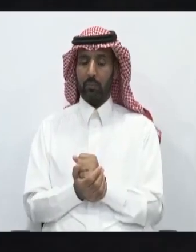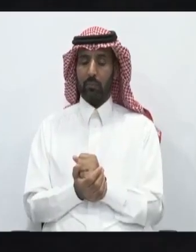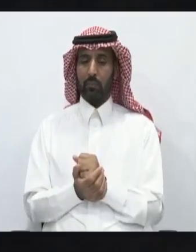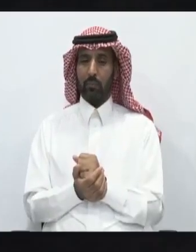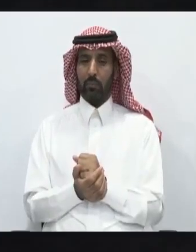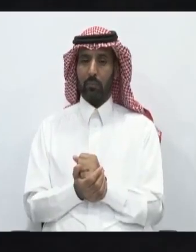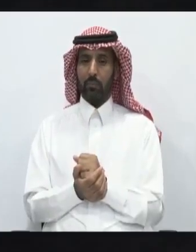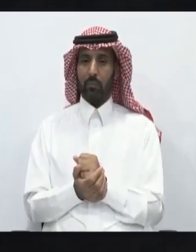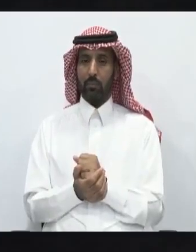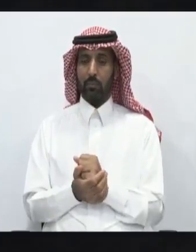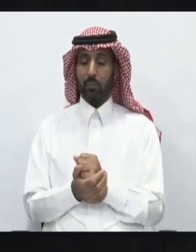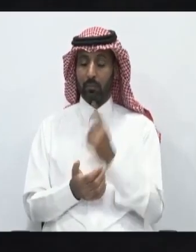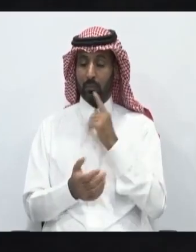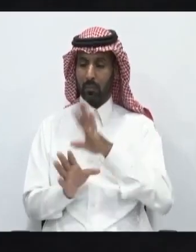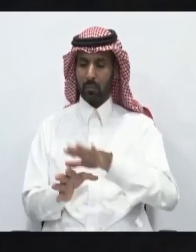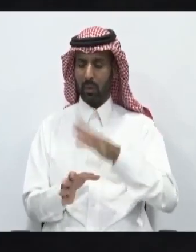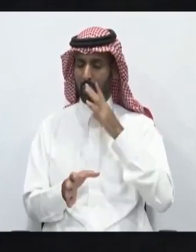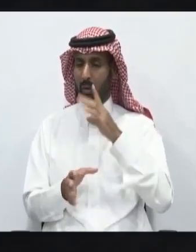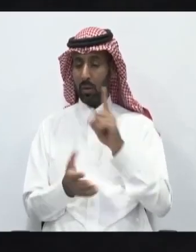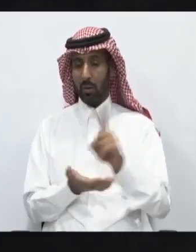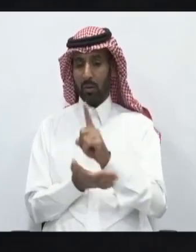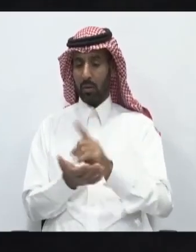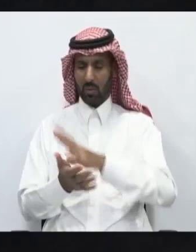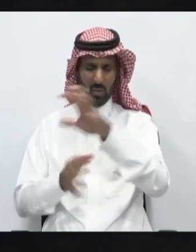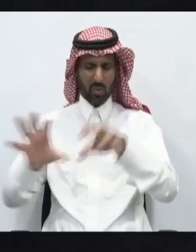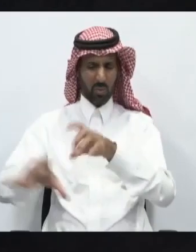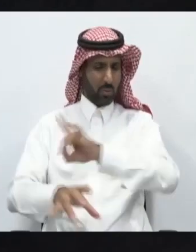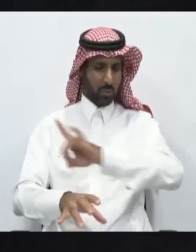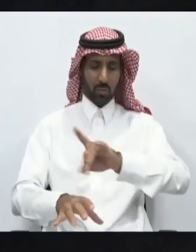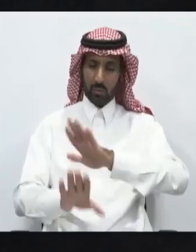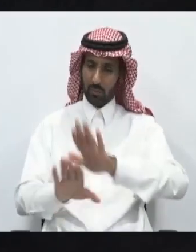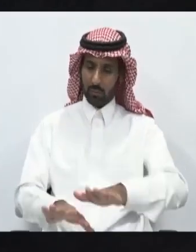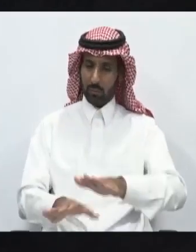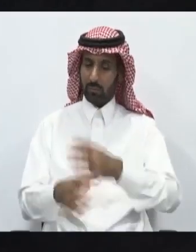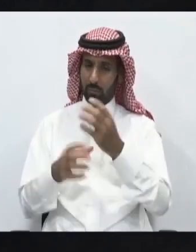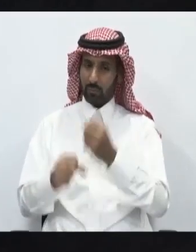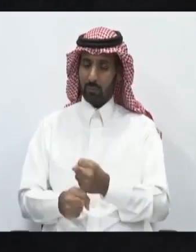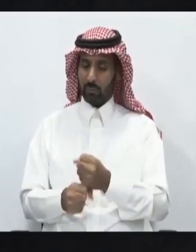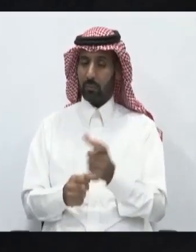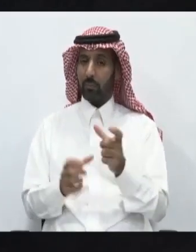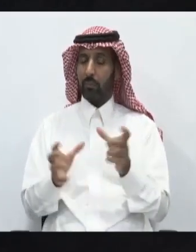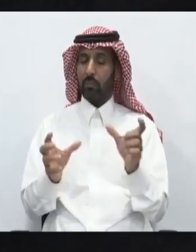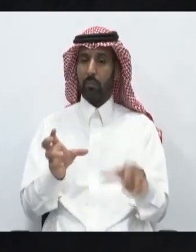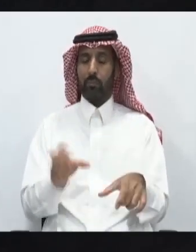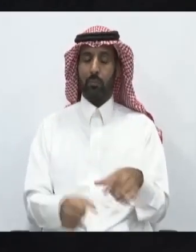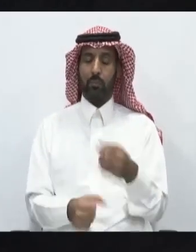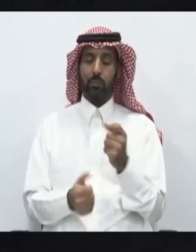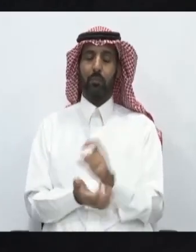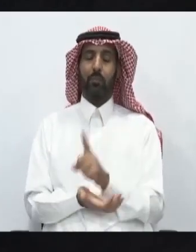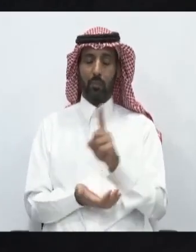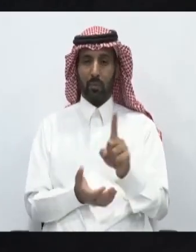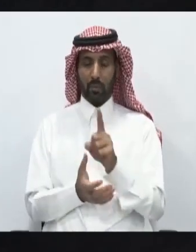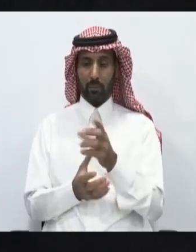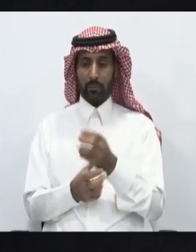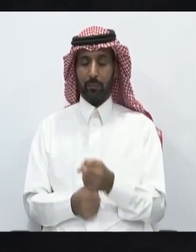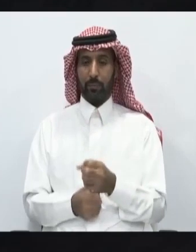local culture. They leave the nature untouched, and the people living there, they don't ruin anything, they don't make a mess.